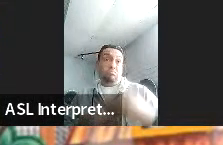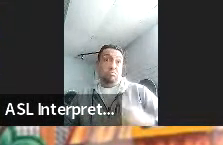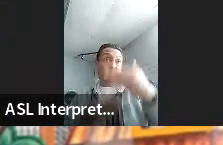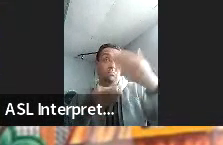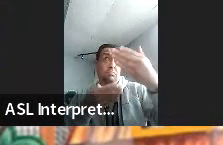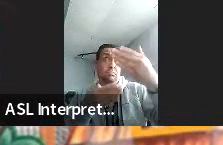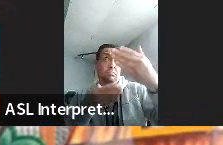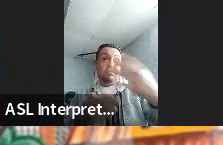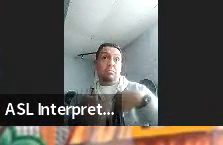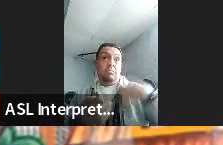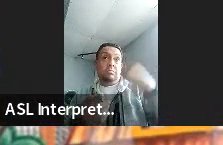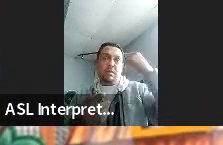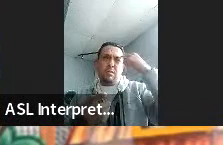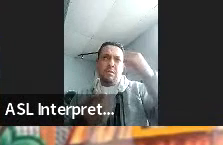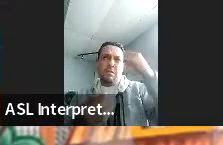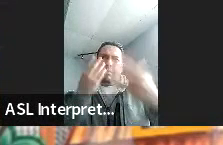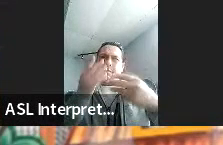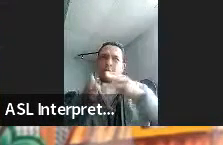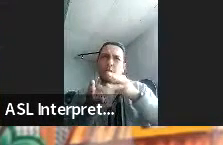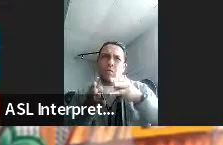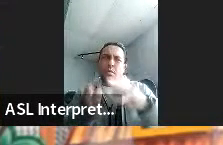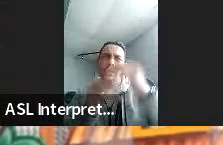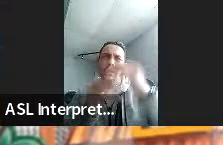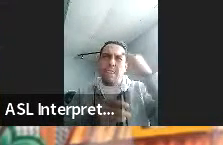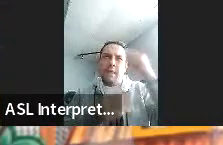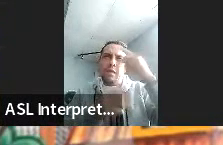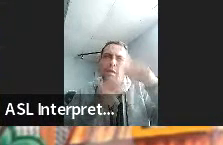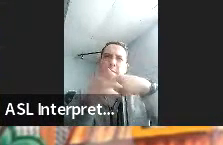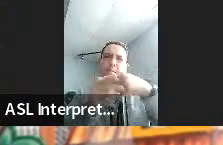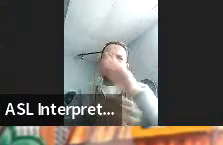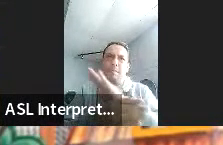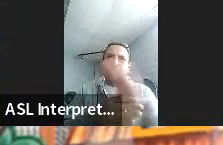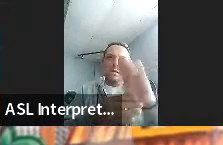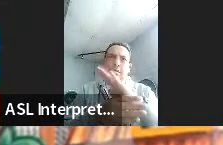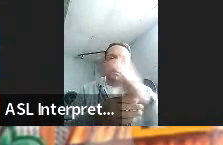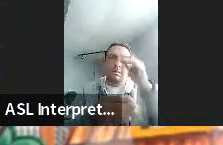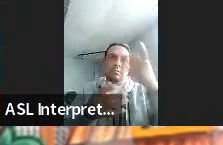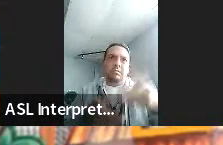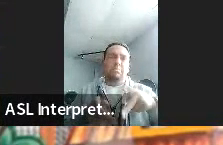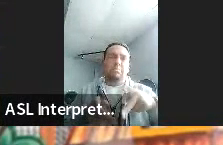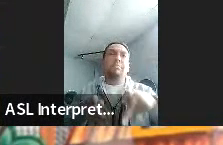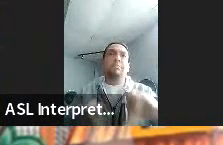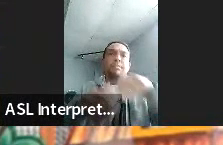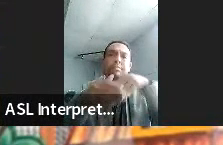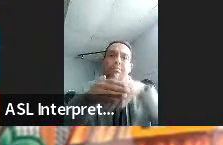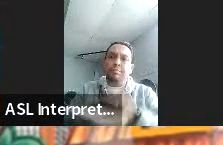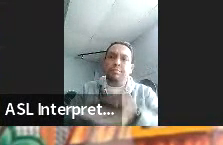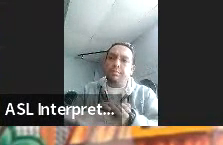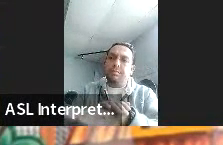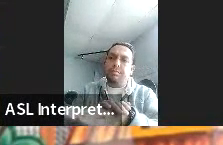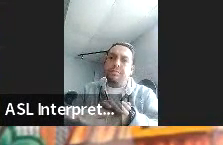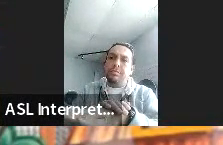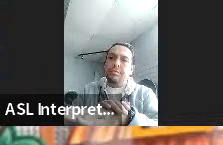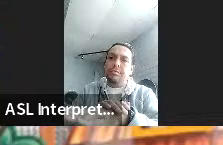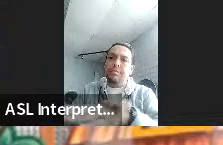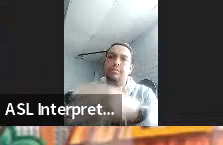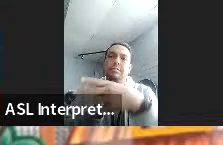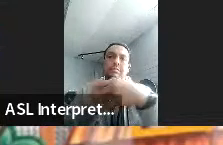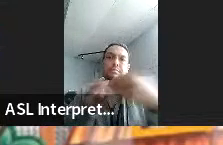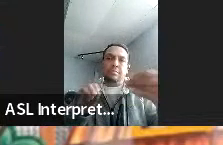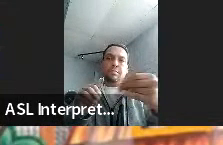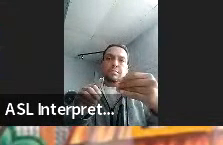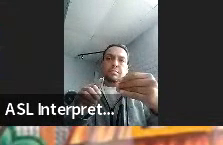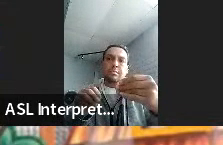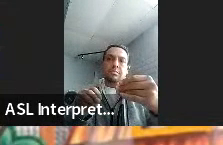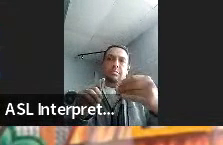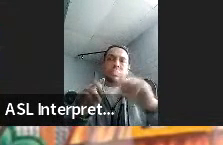these kinds of businesses. And we would allow them indoors and at a small scale along our neighborhood commercial corridors, and at a larger